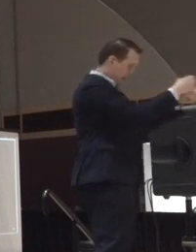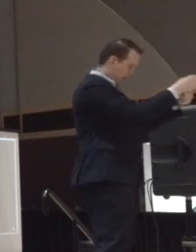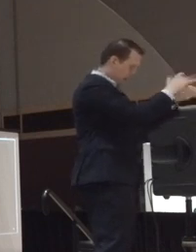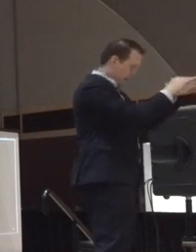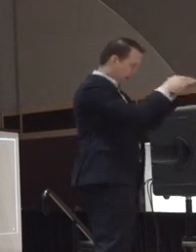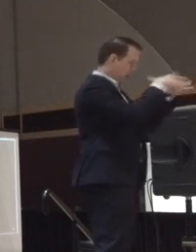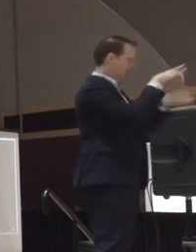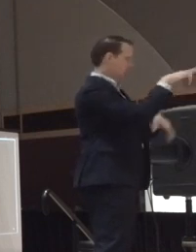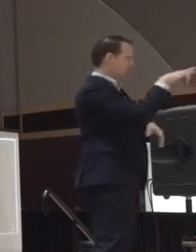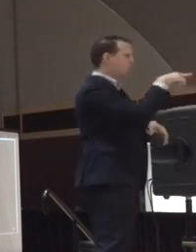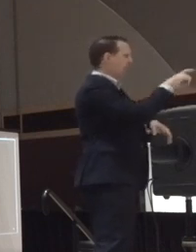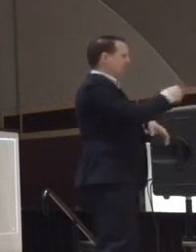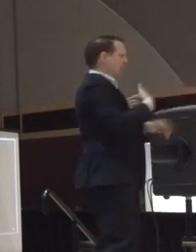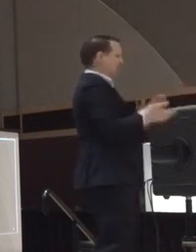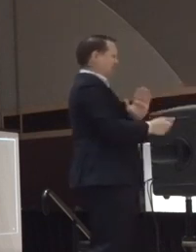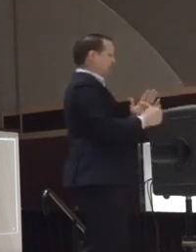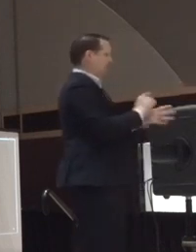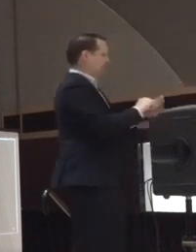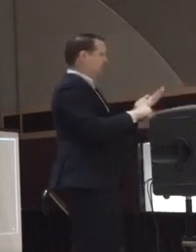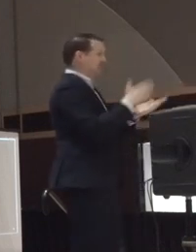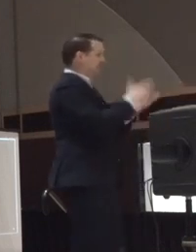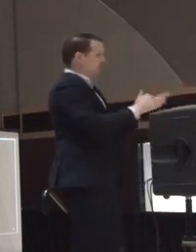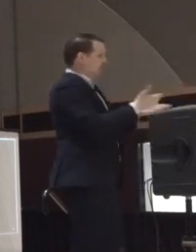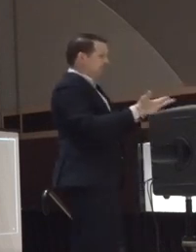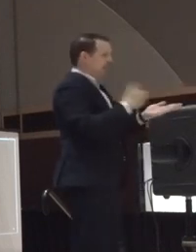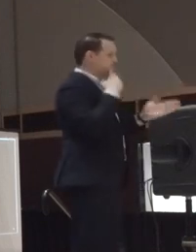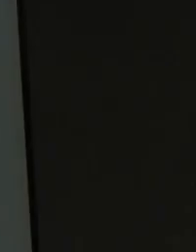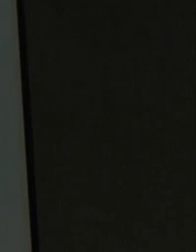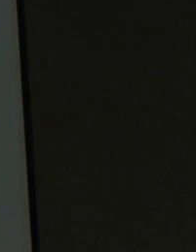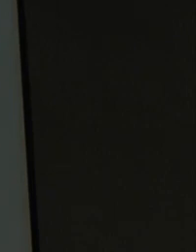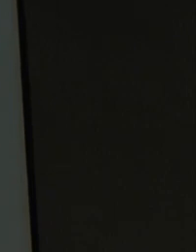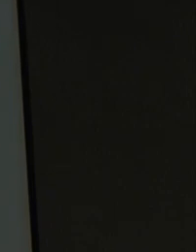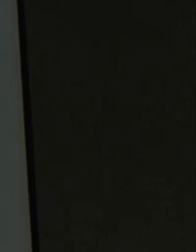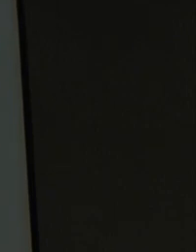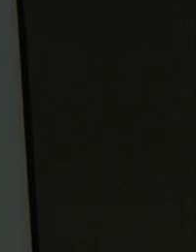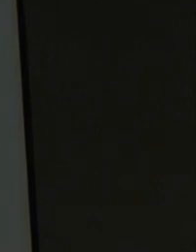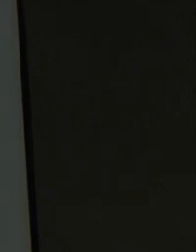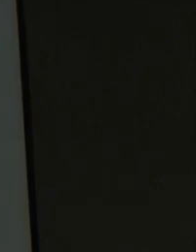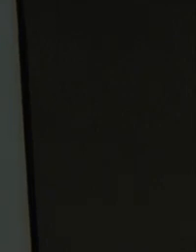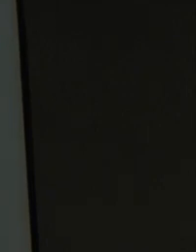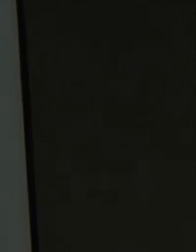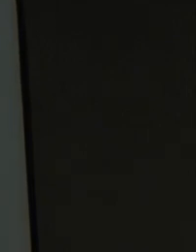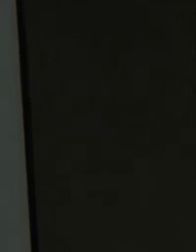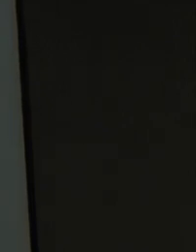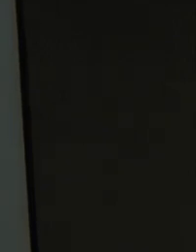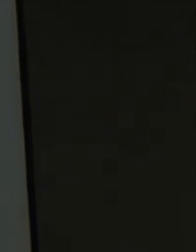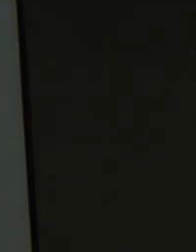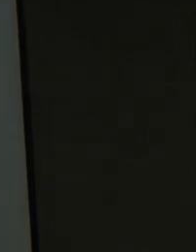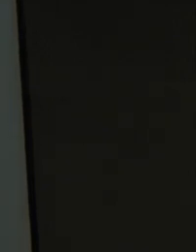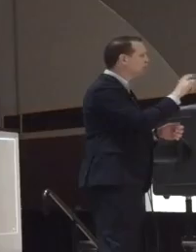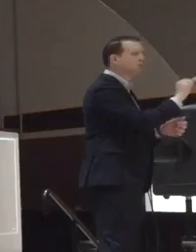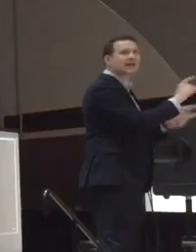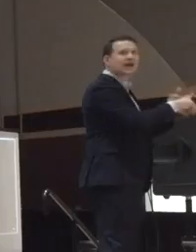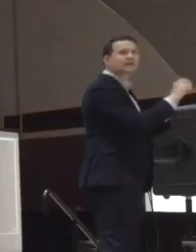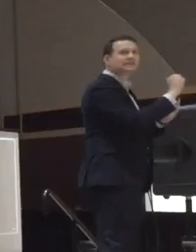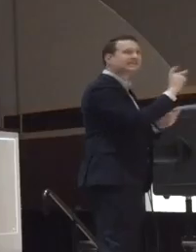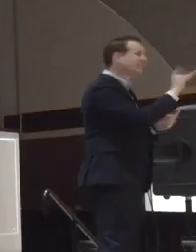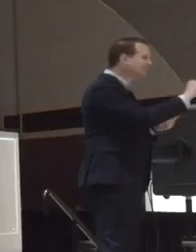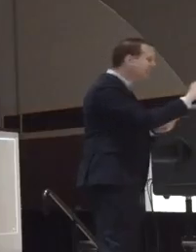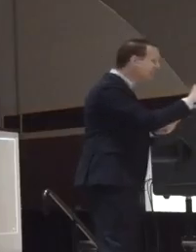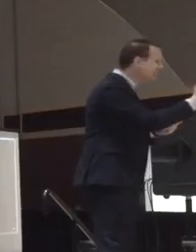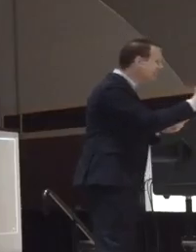I'm going to show you some other stuff we don't know how to build. Bridges, infrastructure, ski lifts. We're